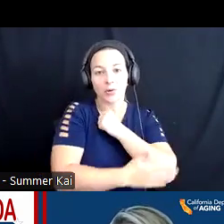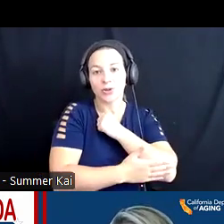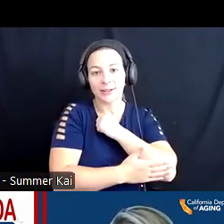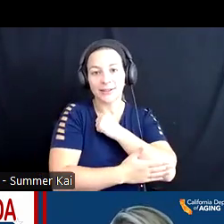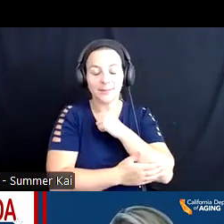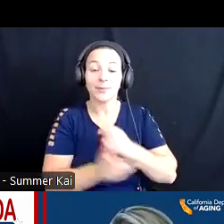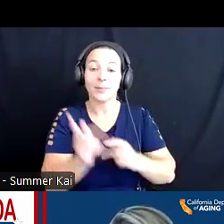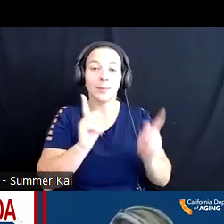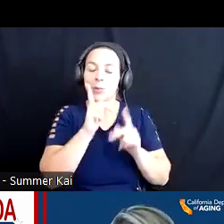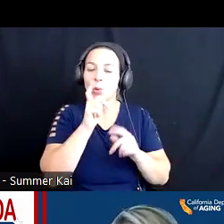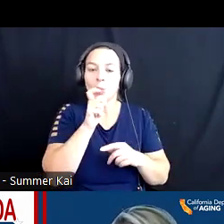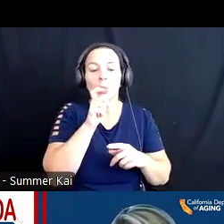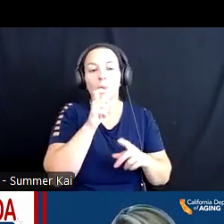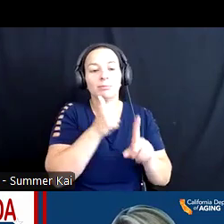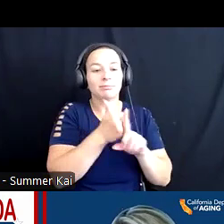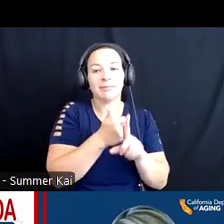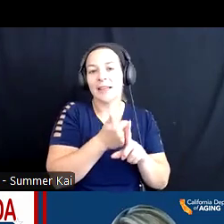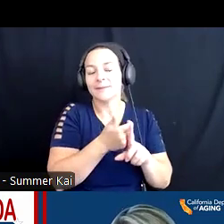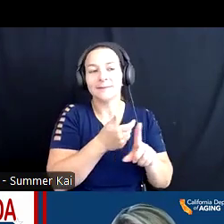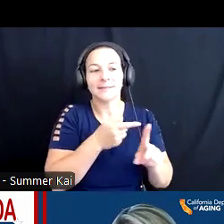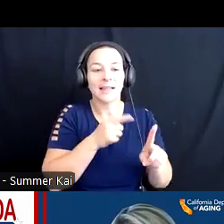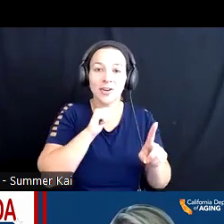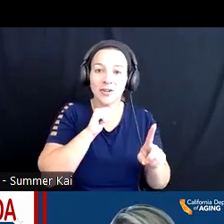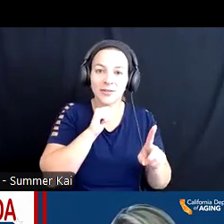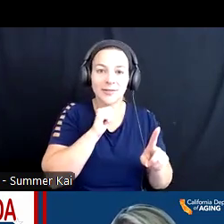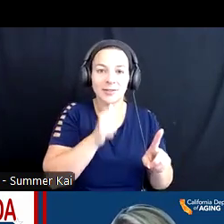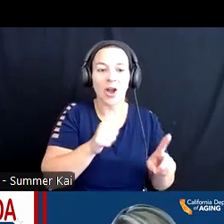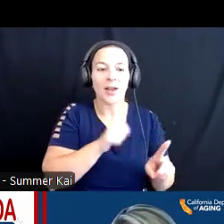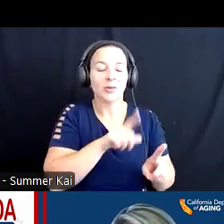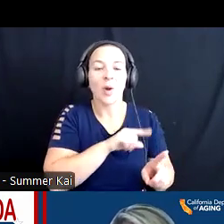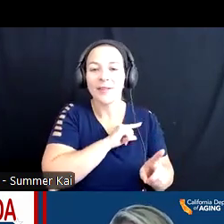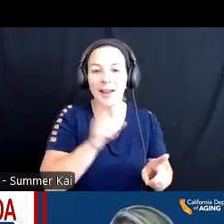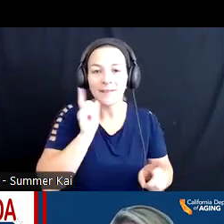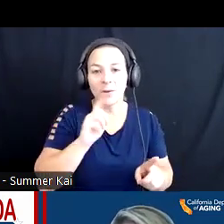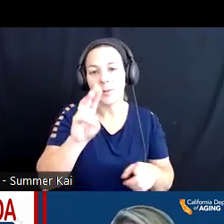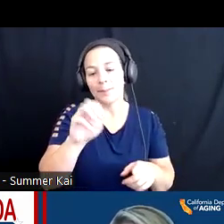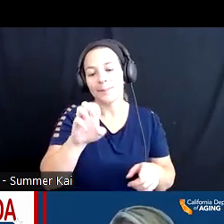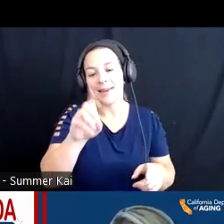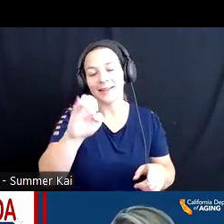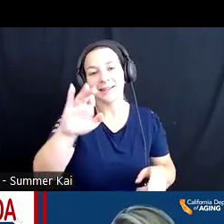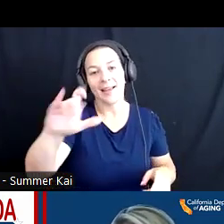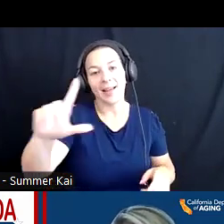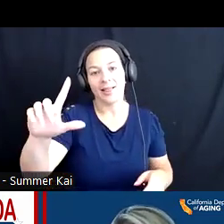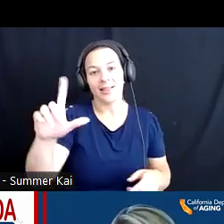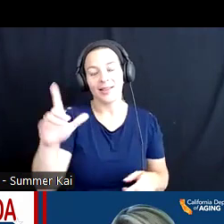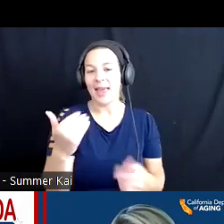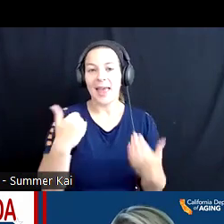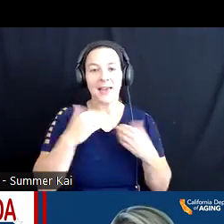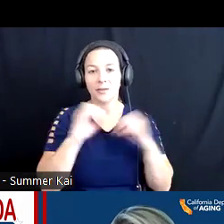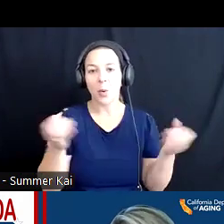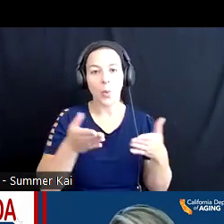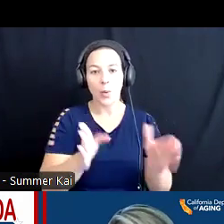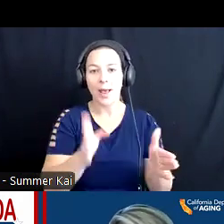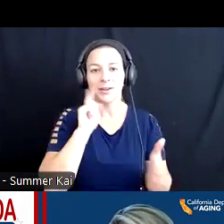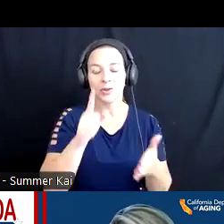are particularly those who are not eligible yet for programs like Medi-Cal, who have no way of financing